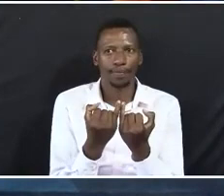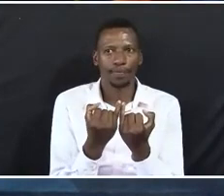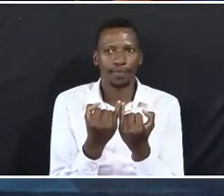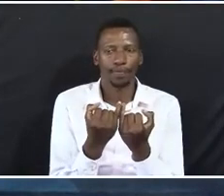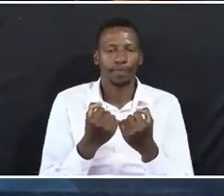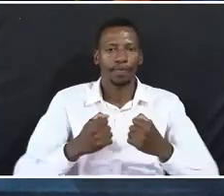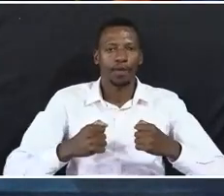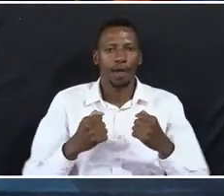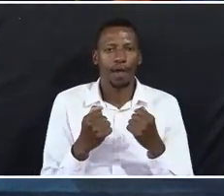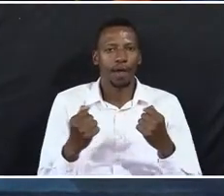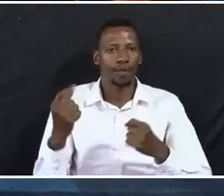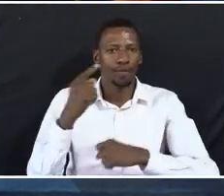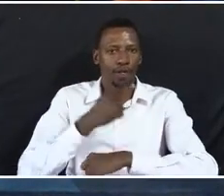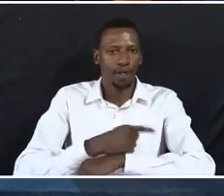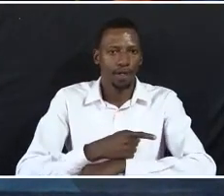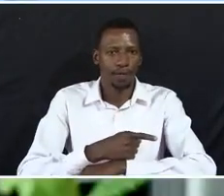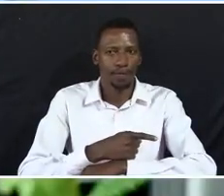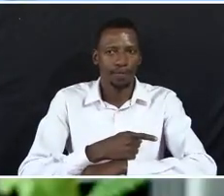Happy day.